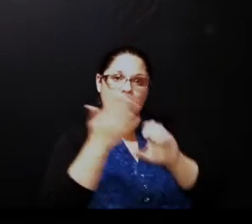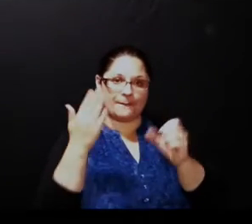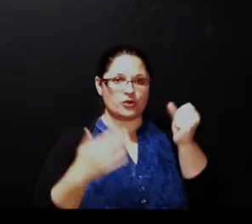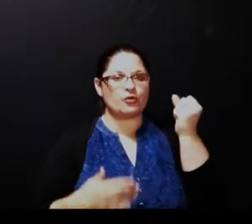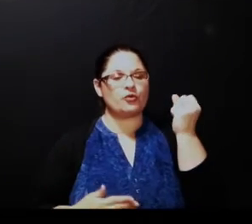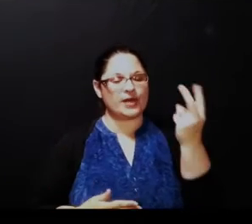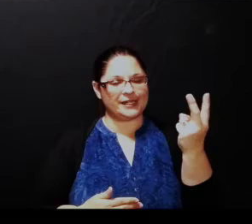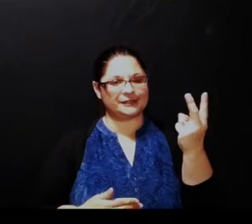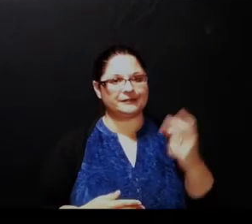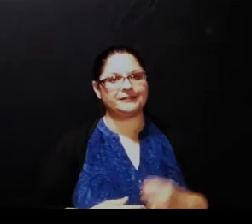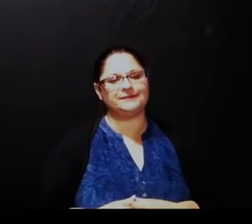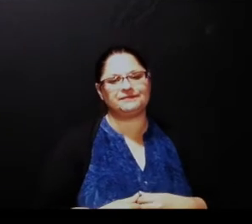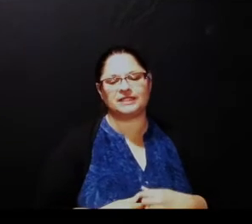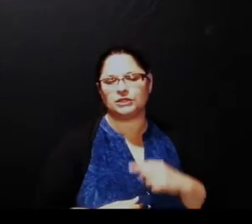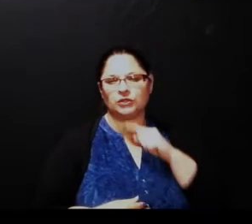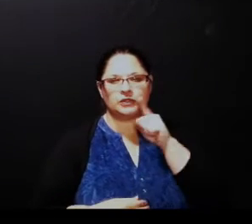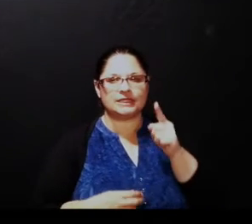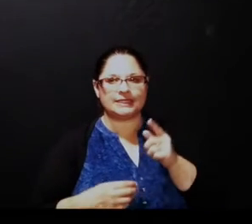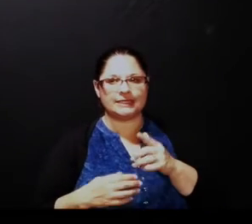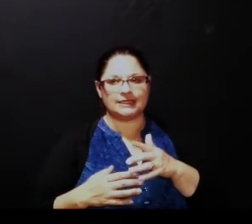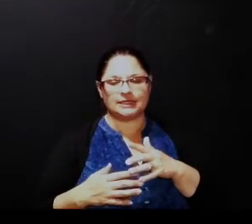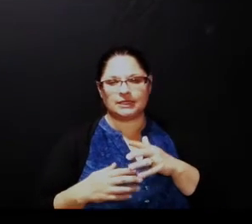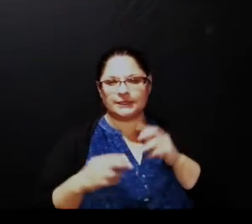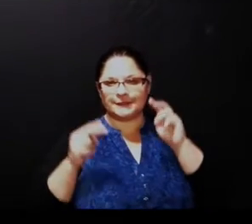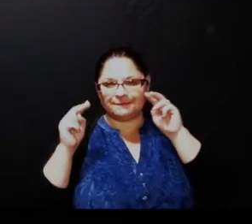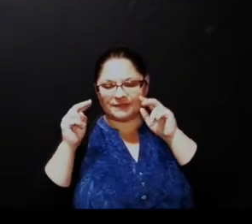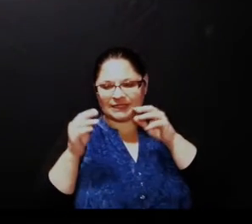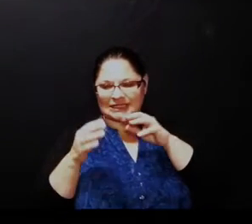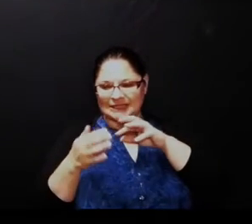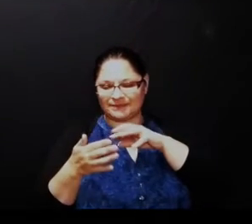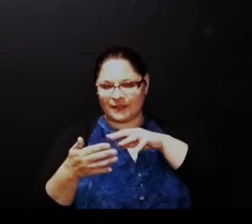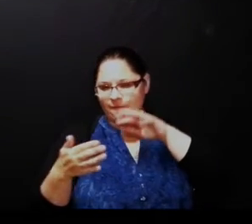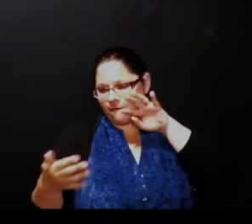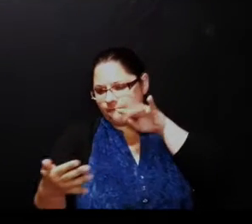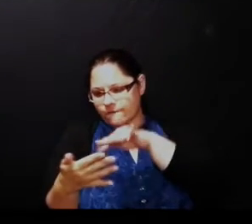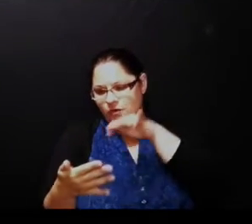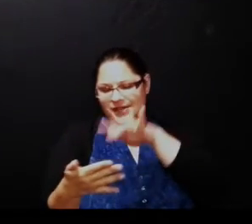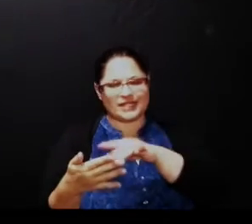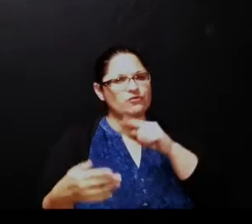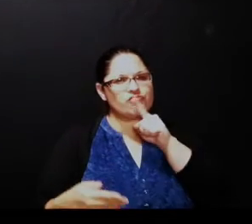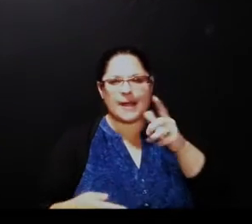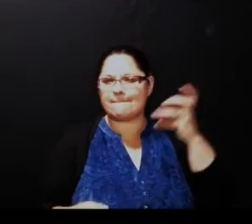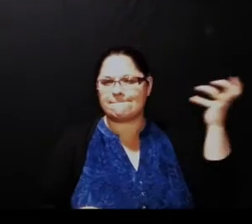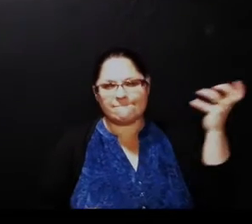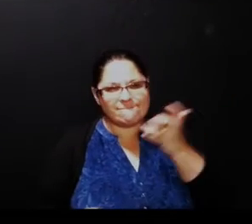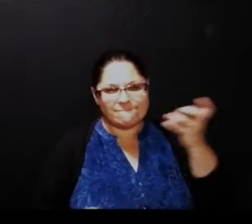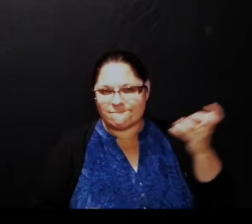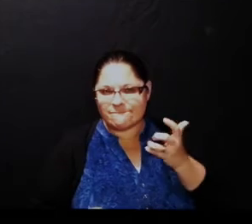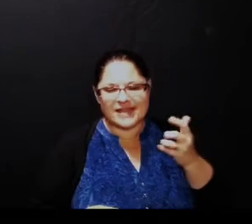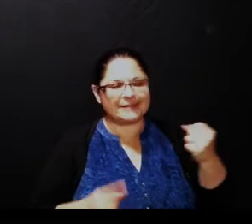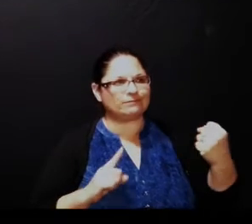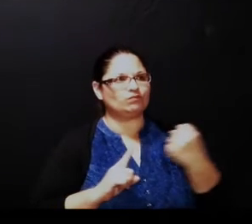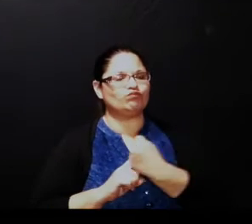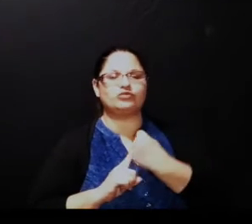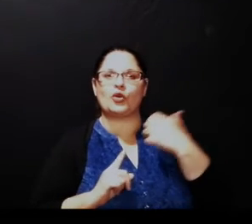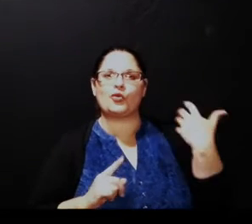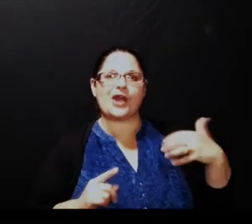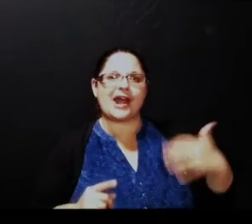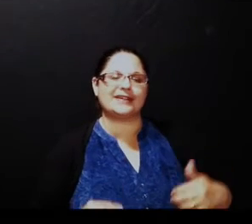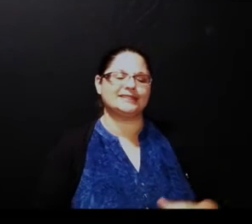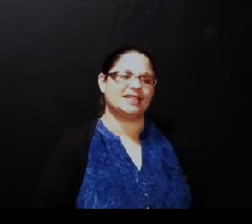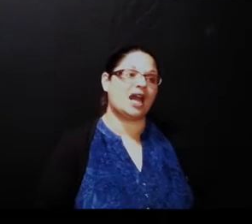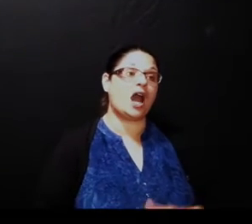in a marathon study through this amazing Word of God. The more I study it, the more amazing it